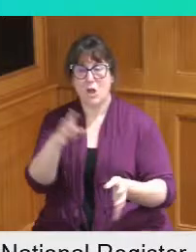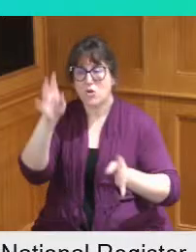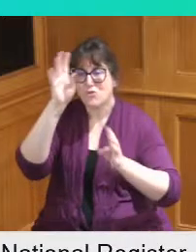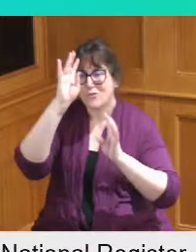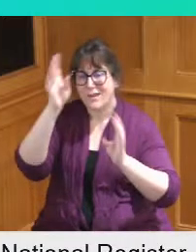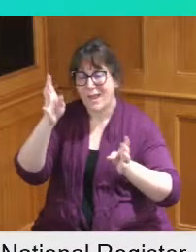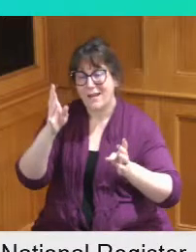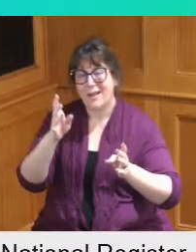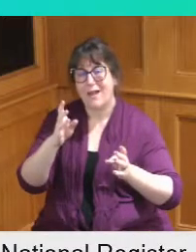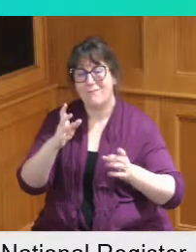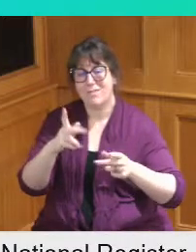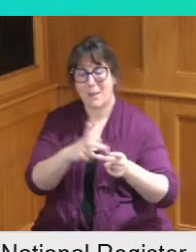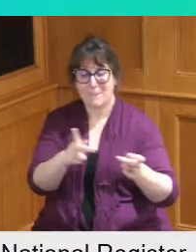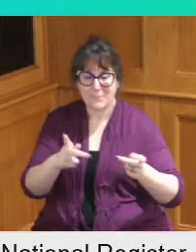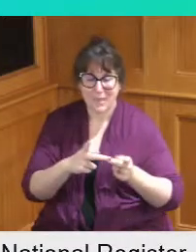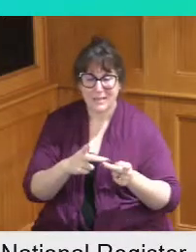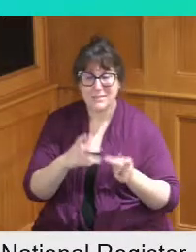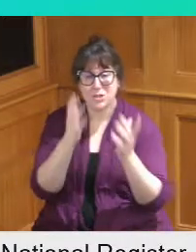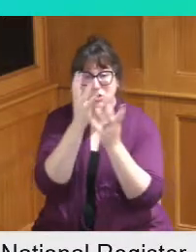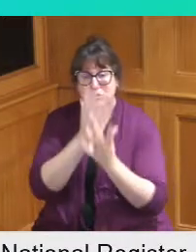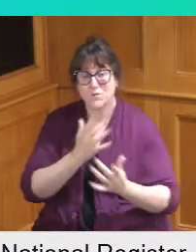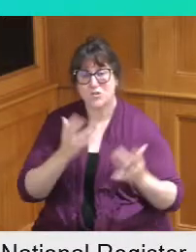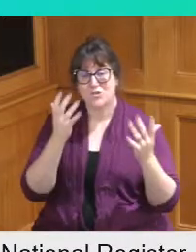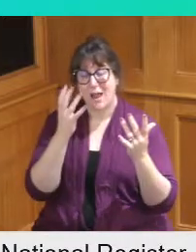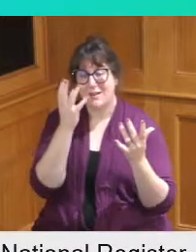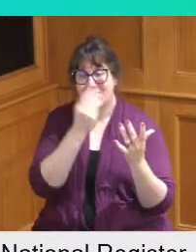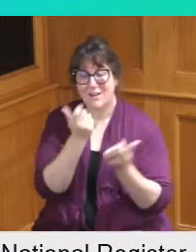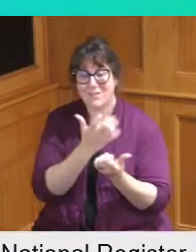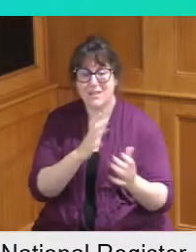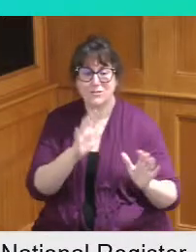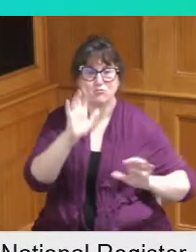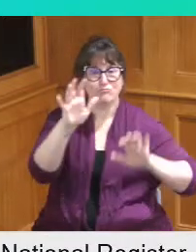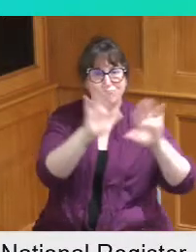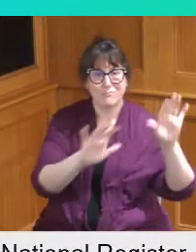placemaking efforts to kind of make that an attractive area to hold festivals and events.